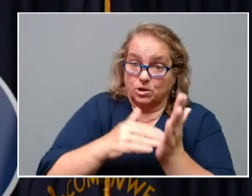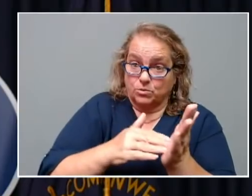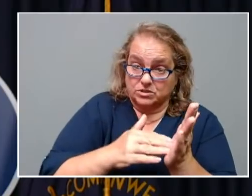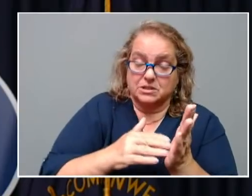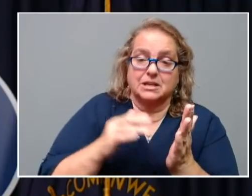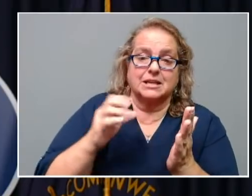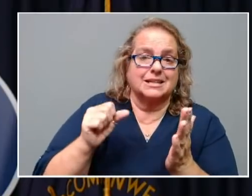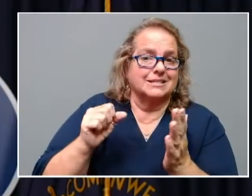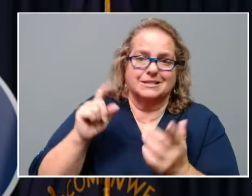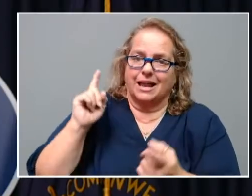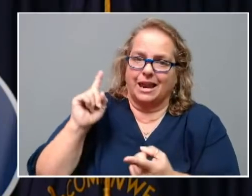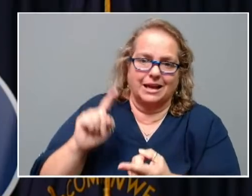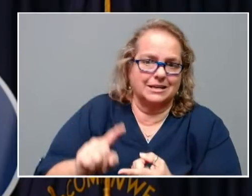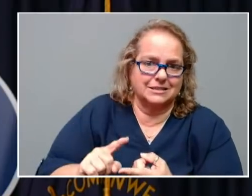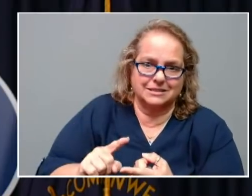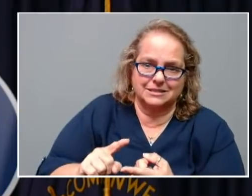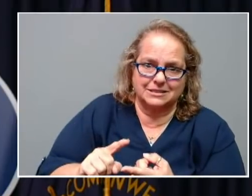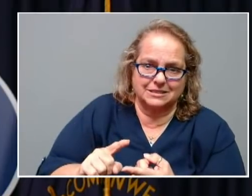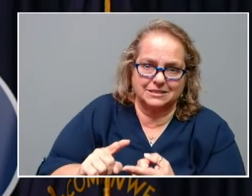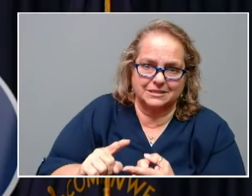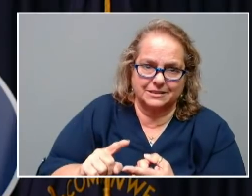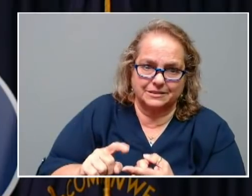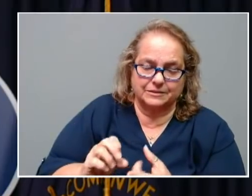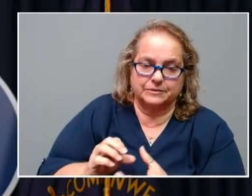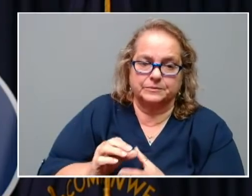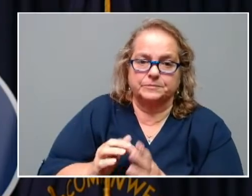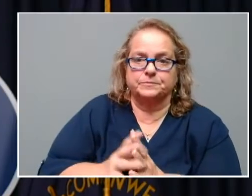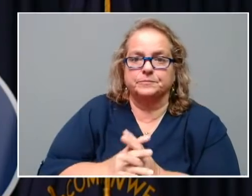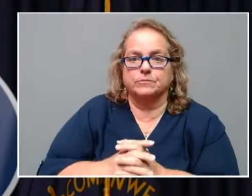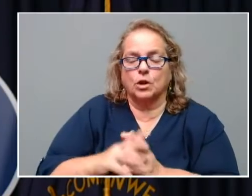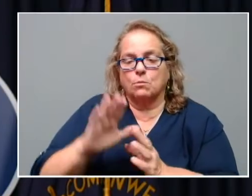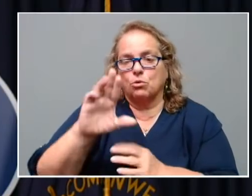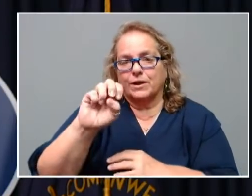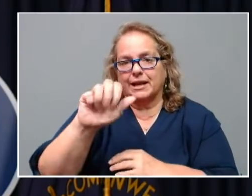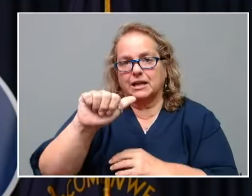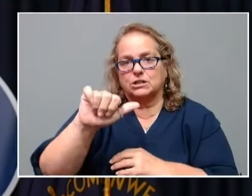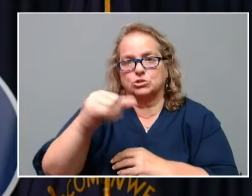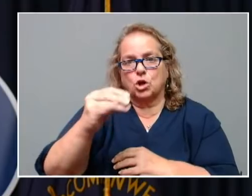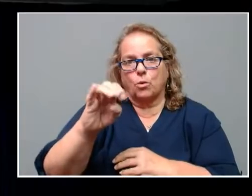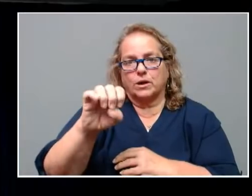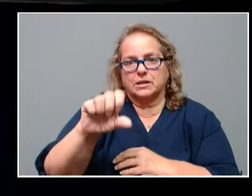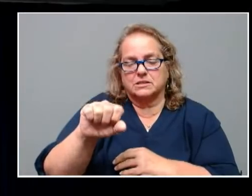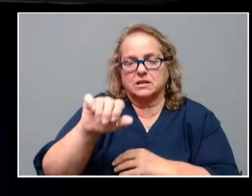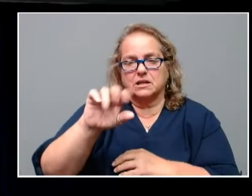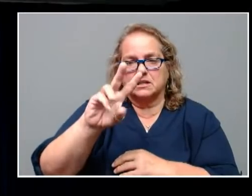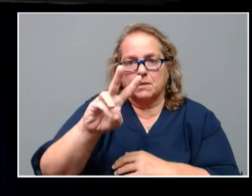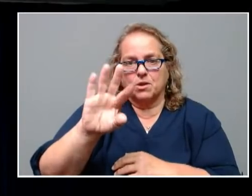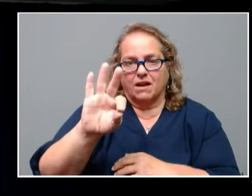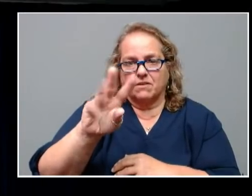all, if you're vaccinated. Bria Jones, WFPL.